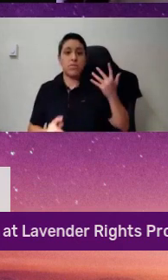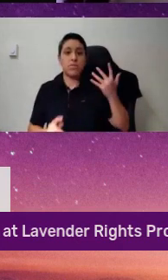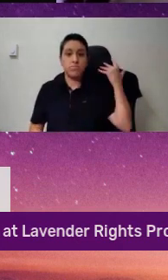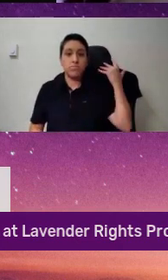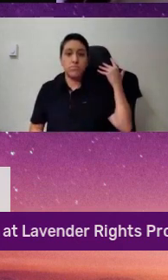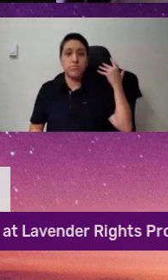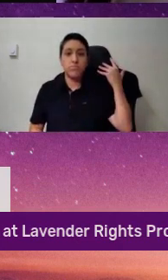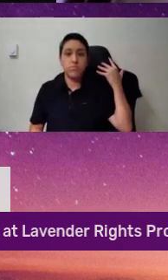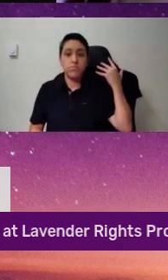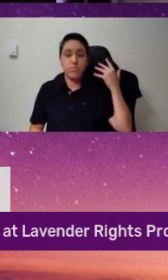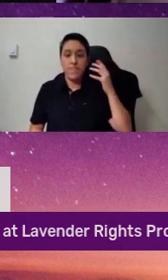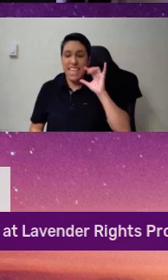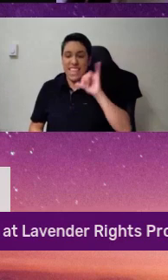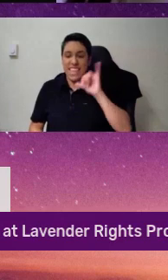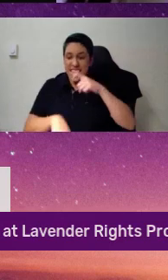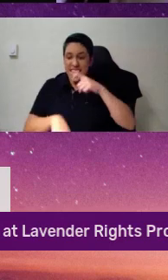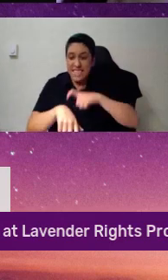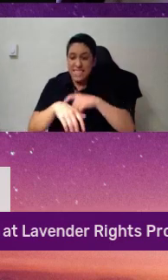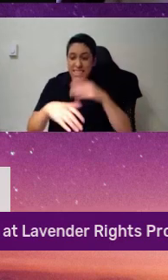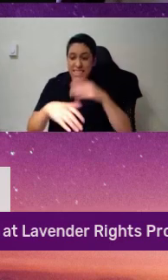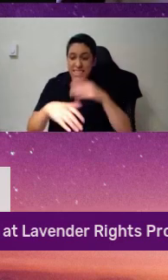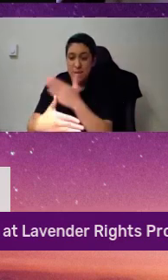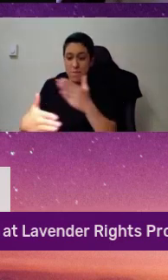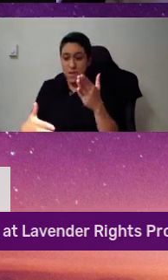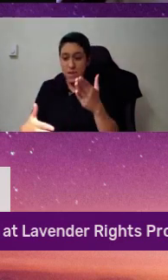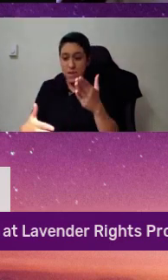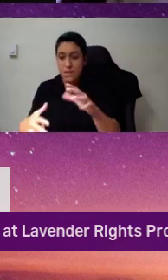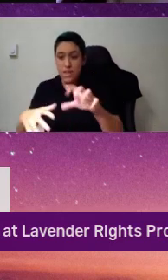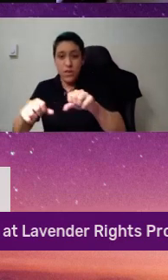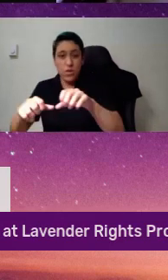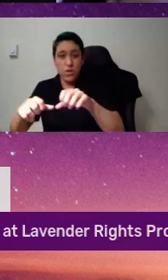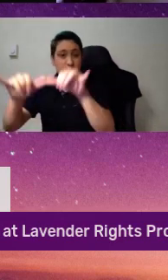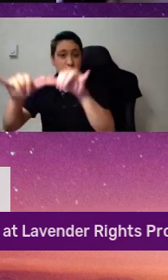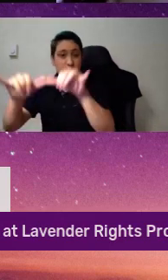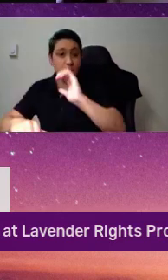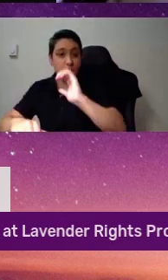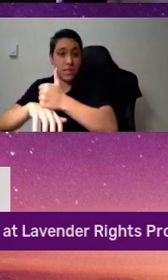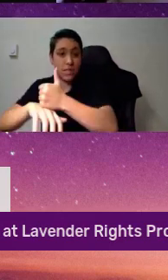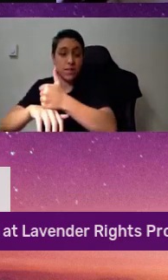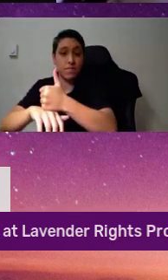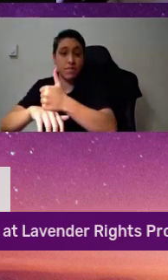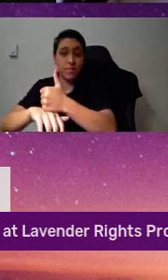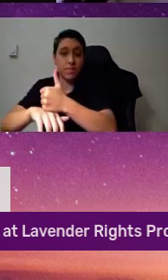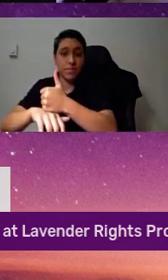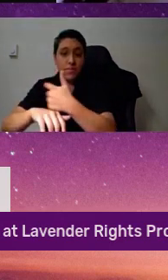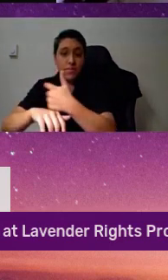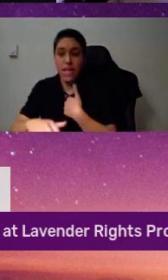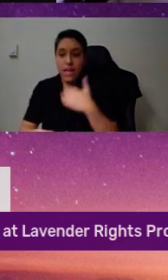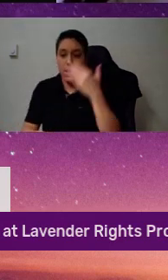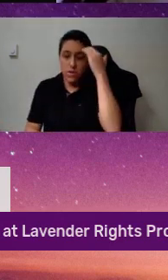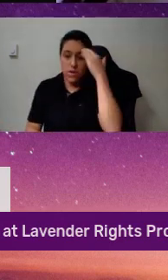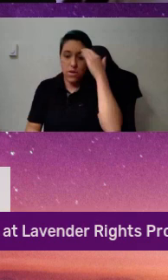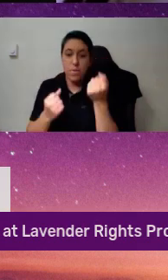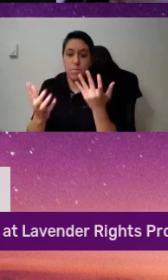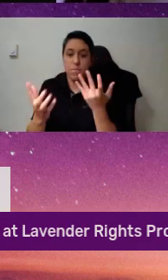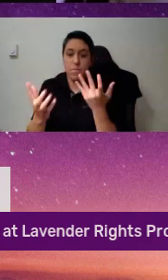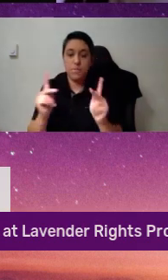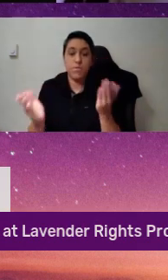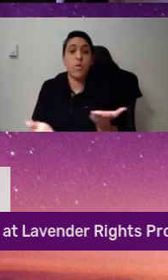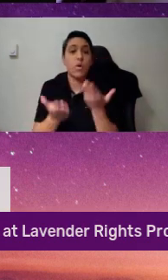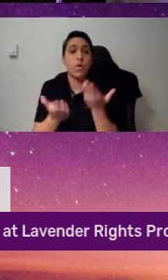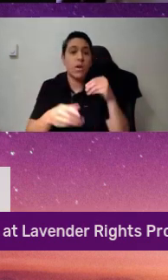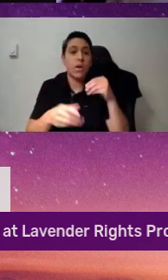that period of time of colonialism, I feel like a lot of us here, in Turtle Island and abroad, and when I say Turtle Island, I also